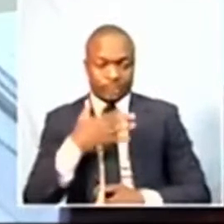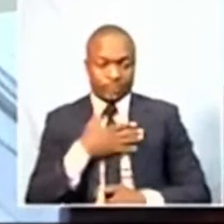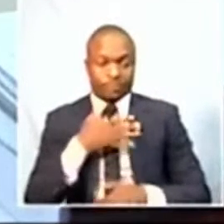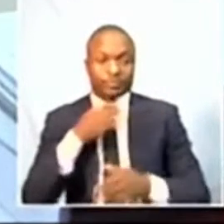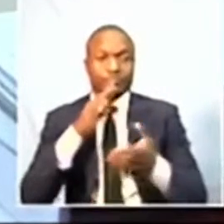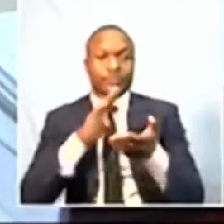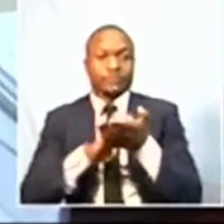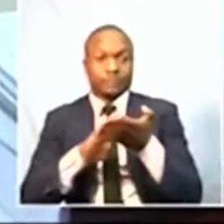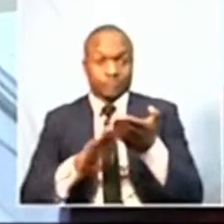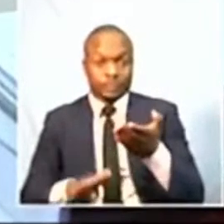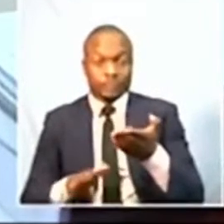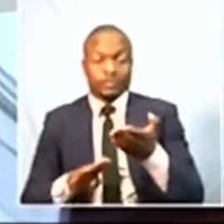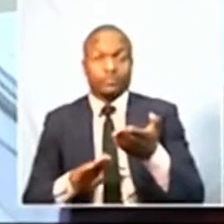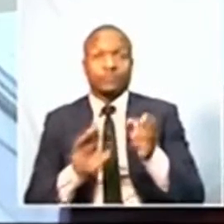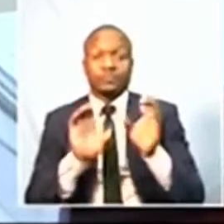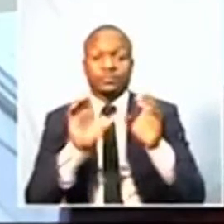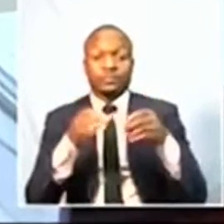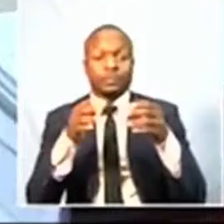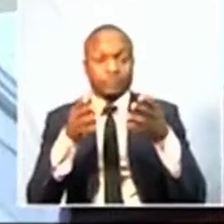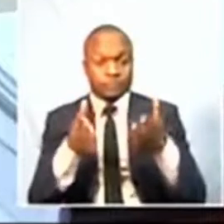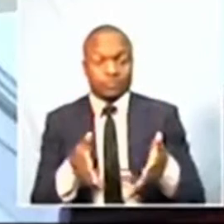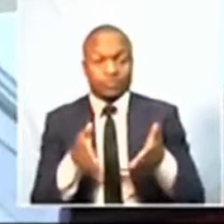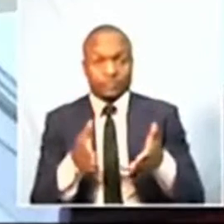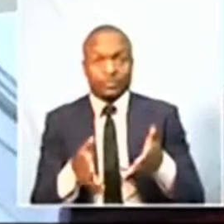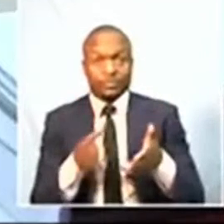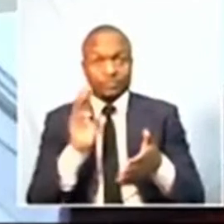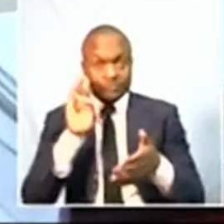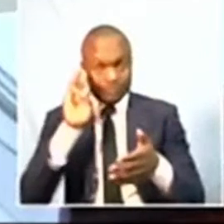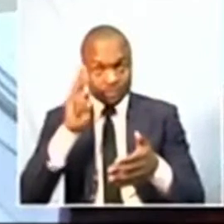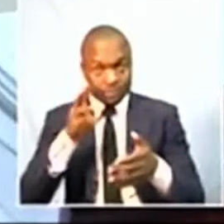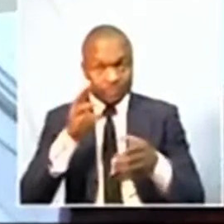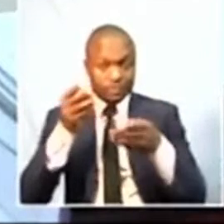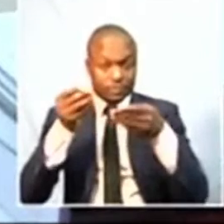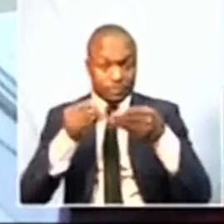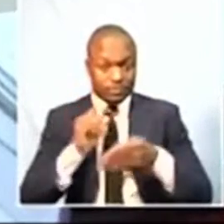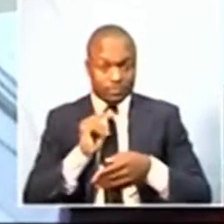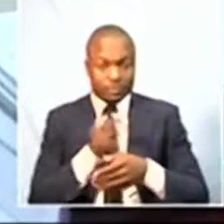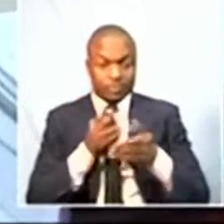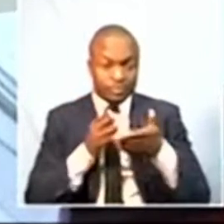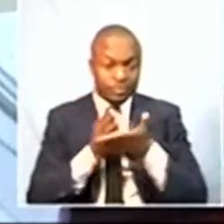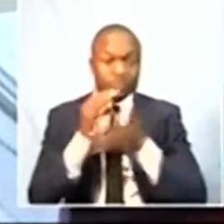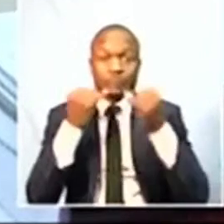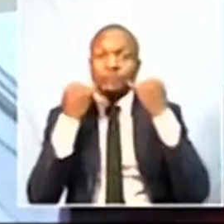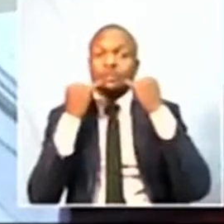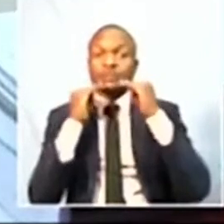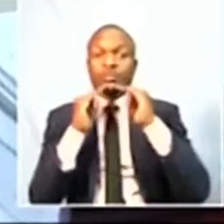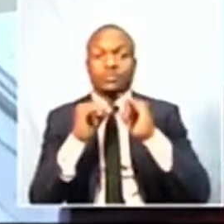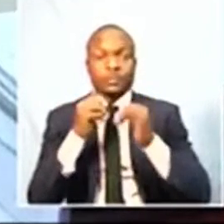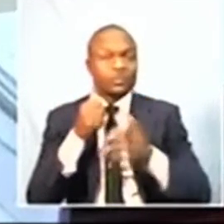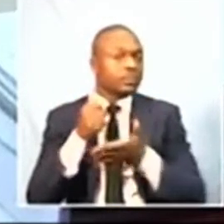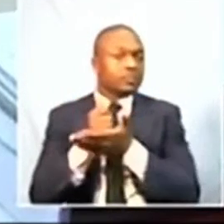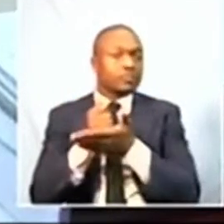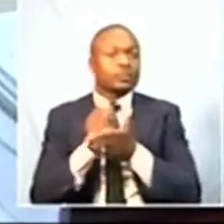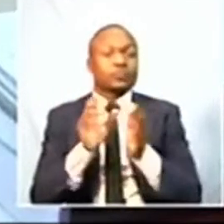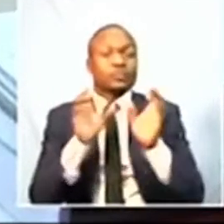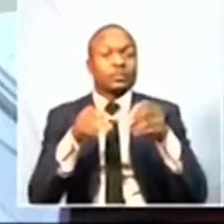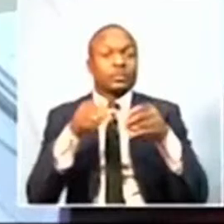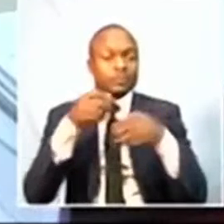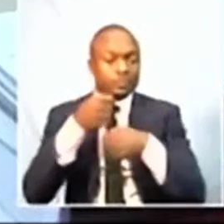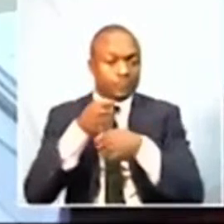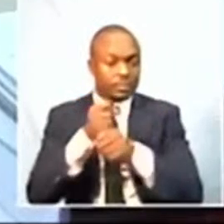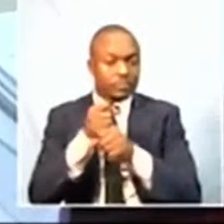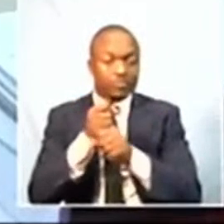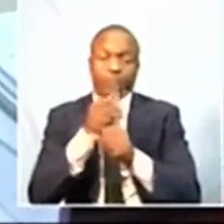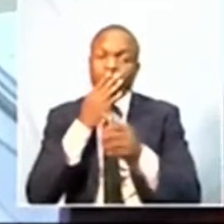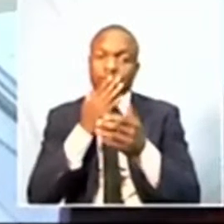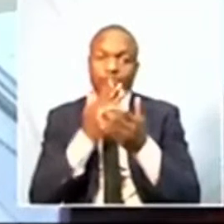on behalf of this committee that you are going to share factual information that is going to help this committee come up with a good